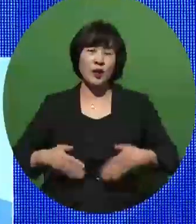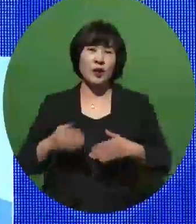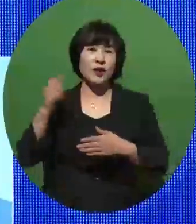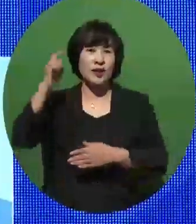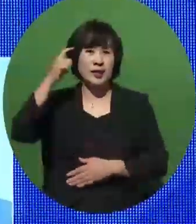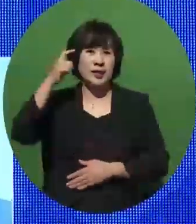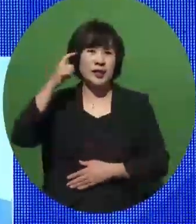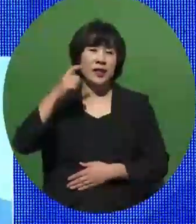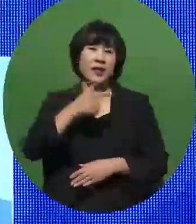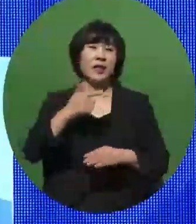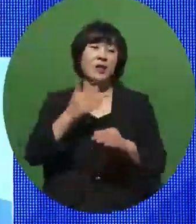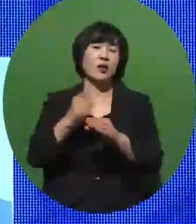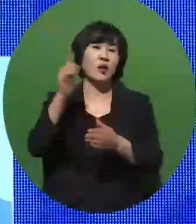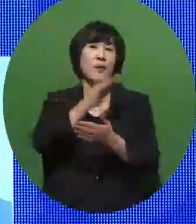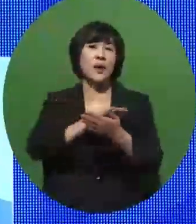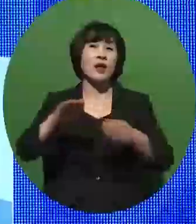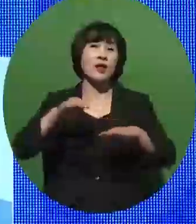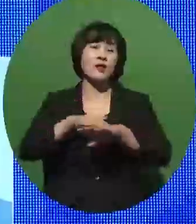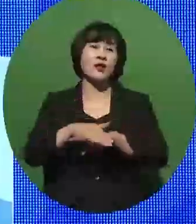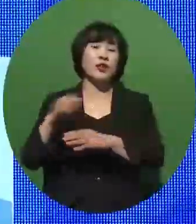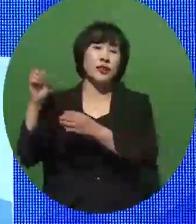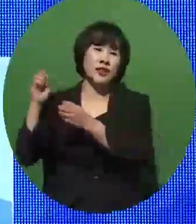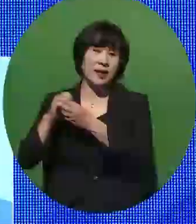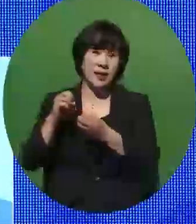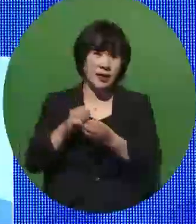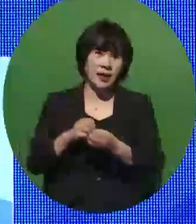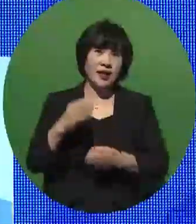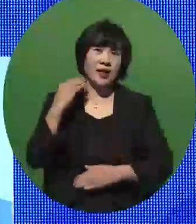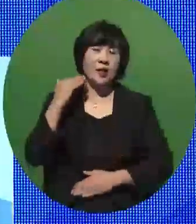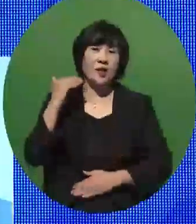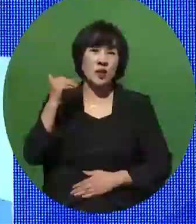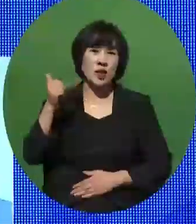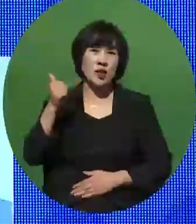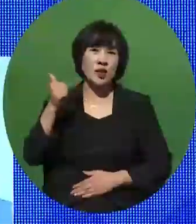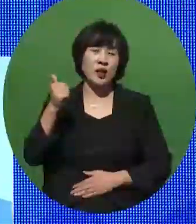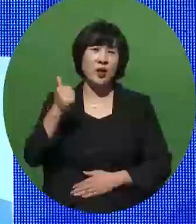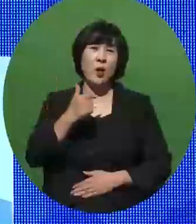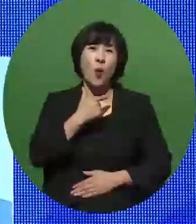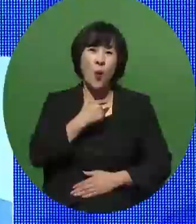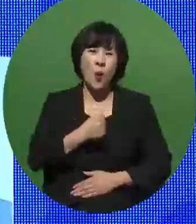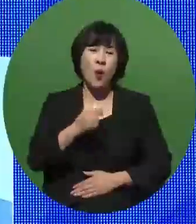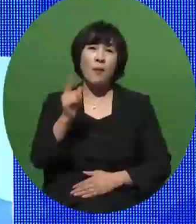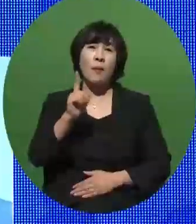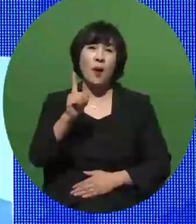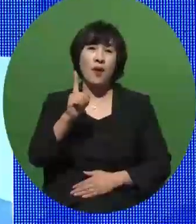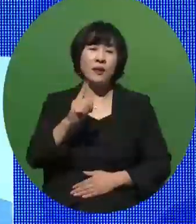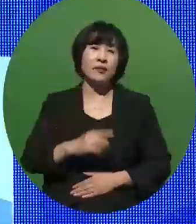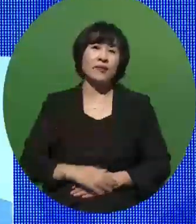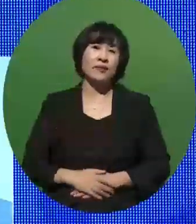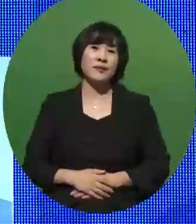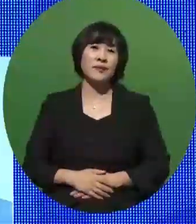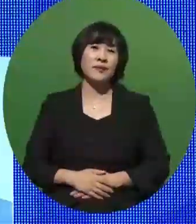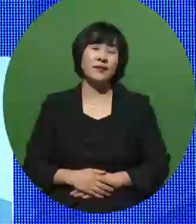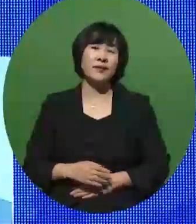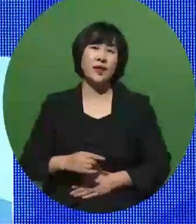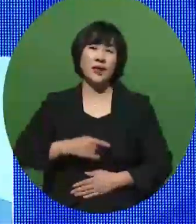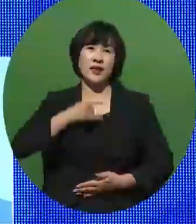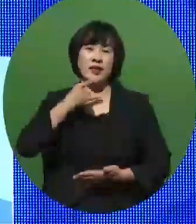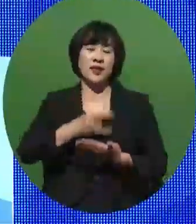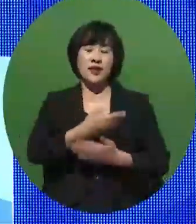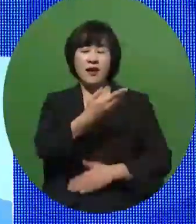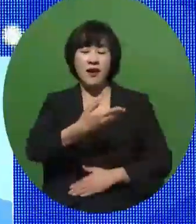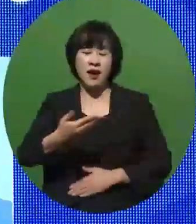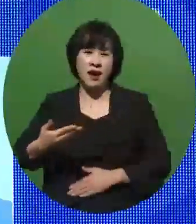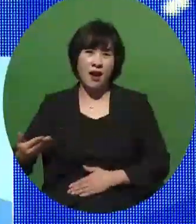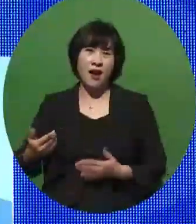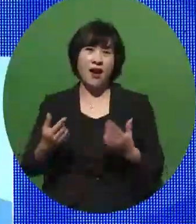Jeollanamdo province will continue to inherit the spirit of Kim Jeollanamdo and Kim Dae-jung's pacifism to create